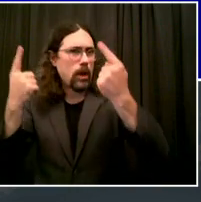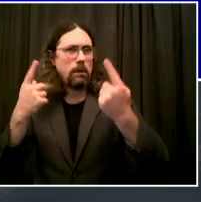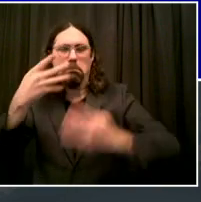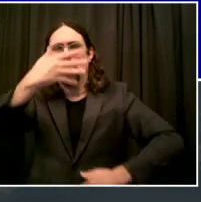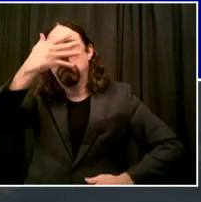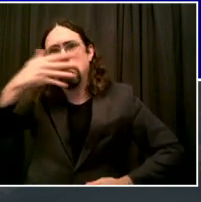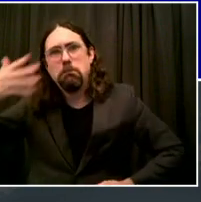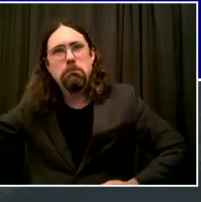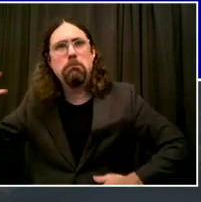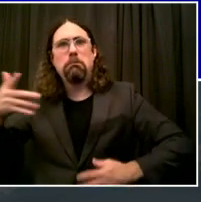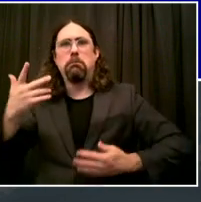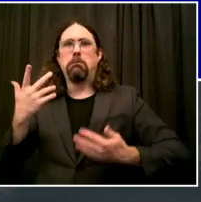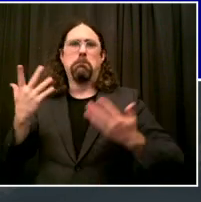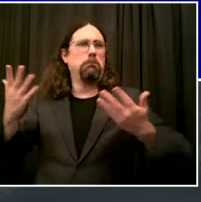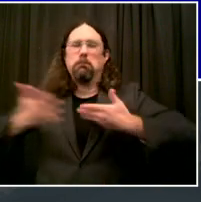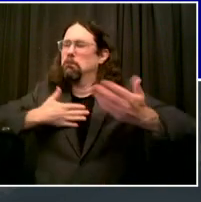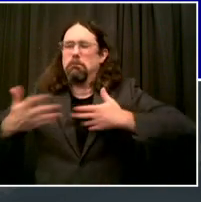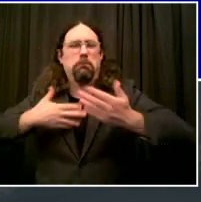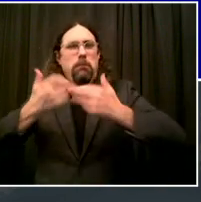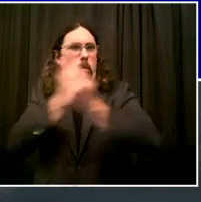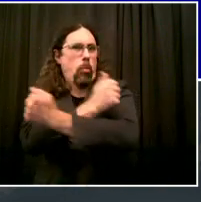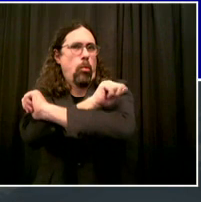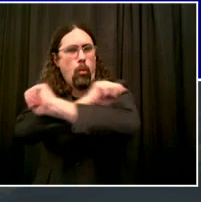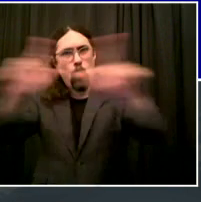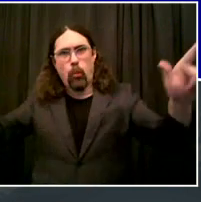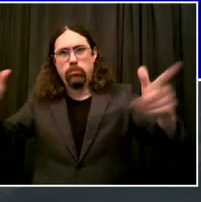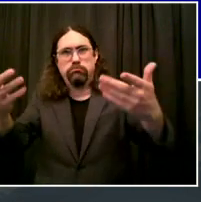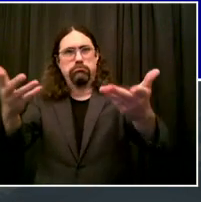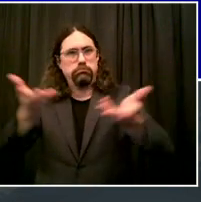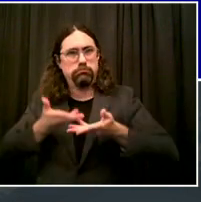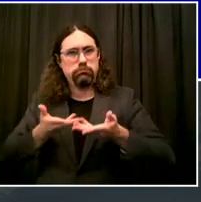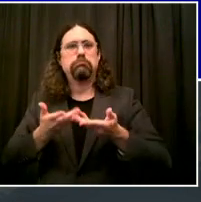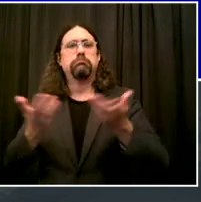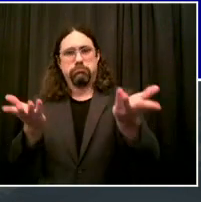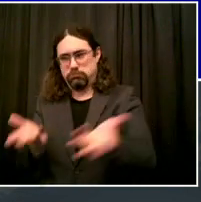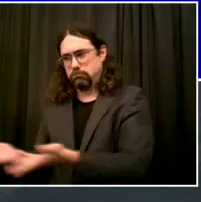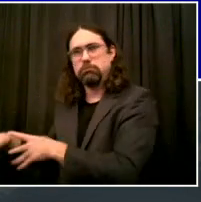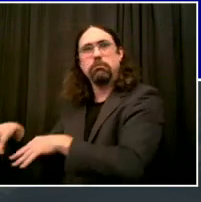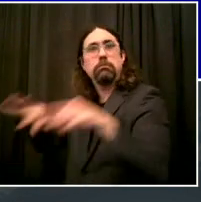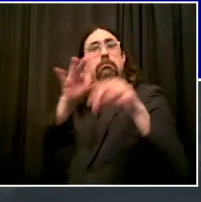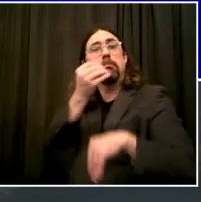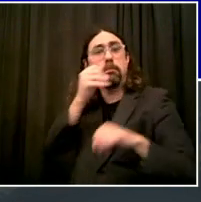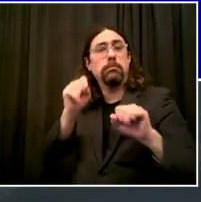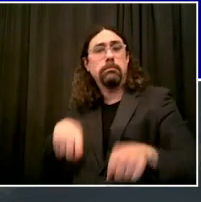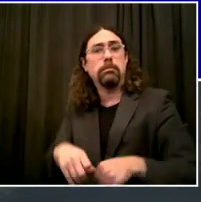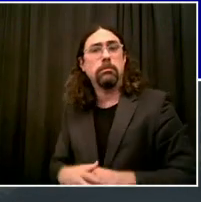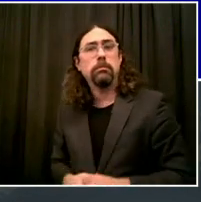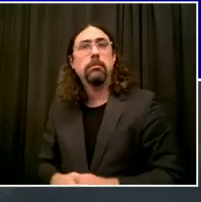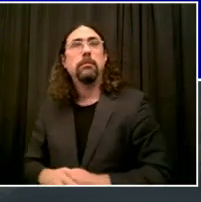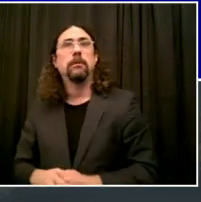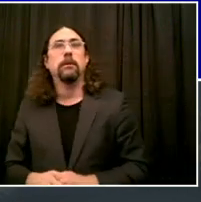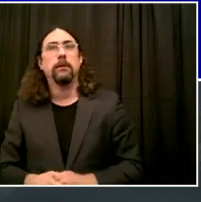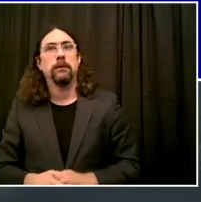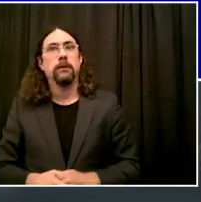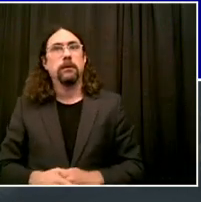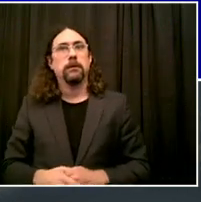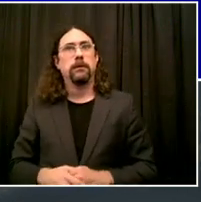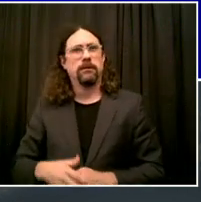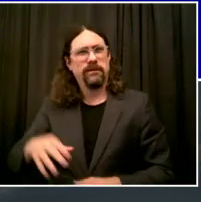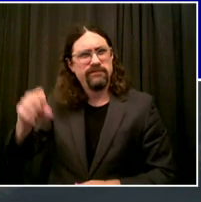So as the mayor said, we have distributed or delivered over 70 million meals, which is really quite